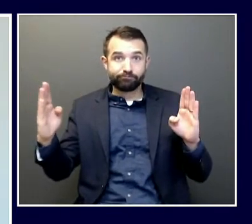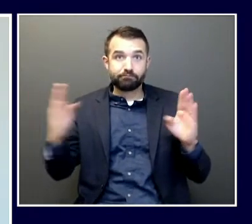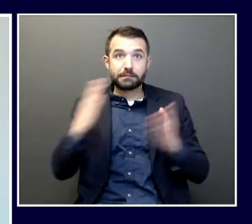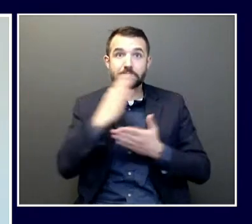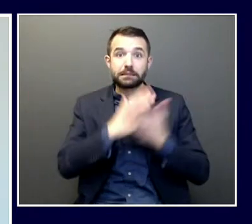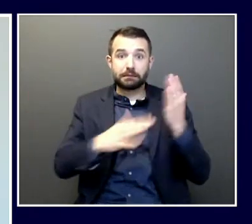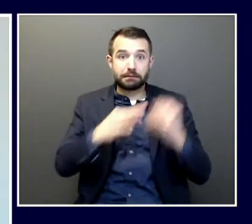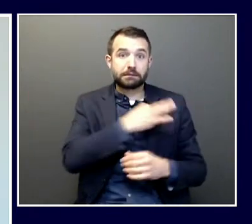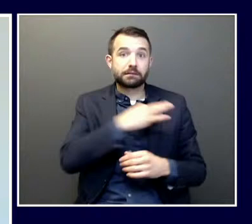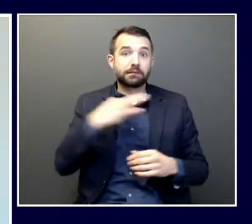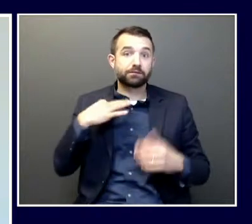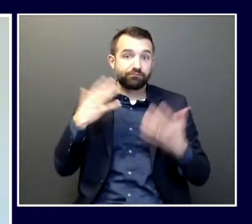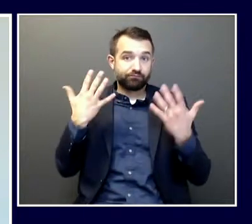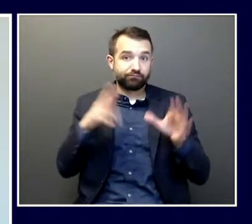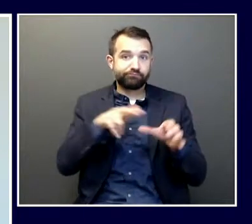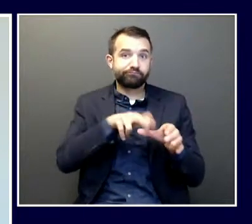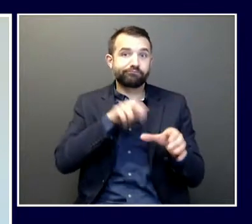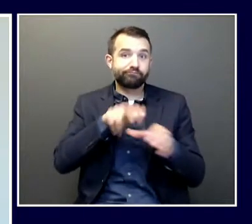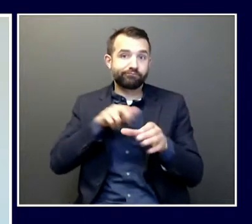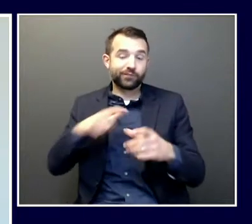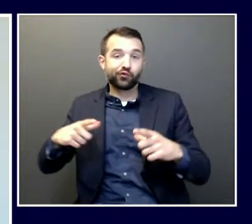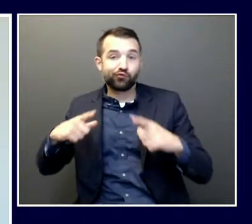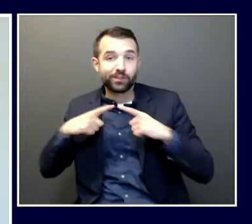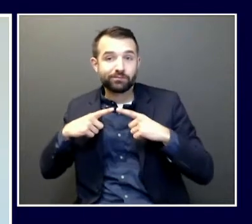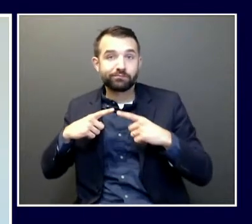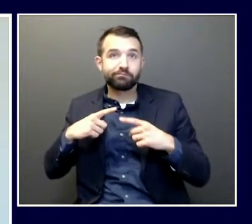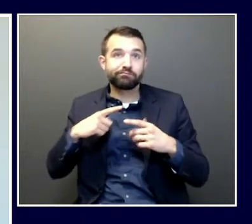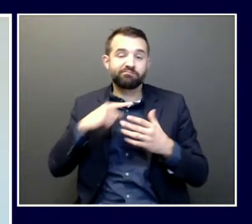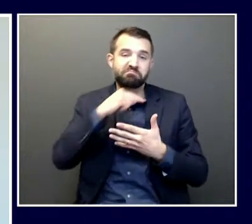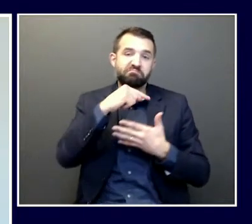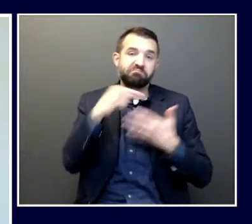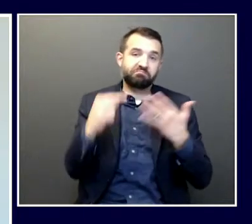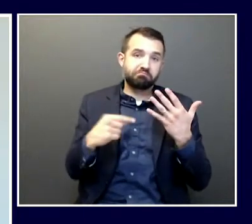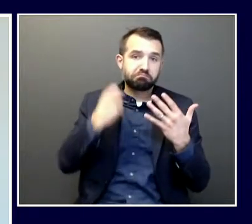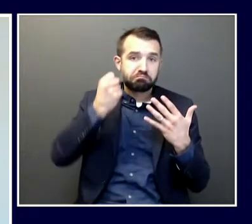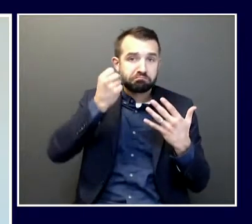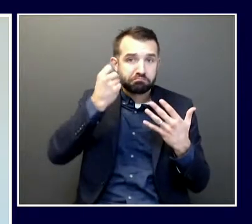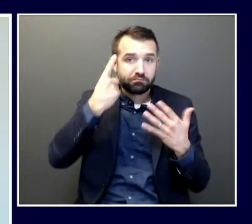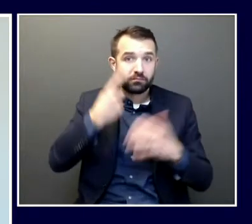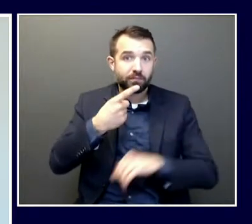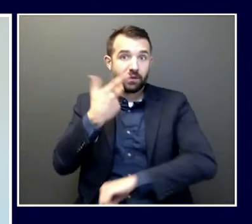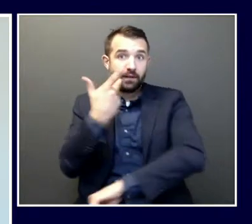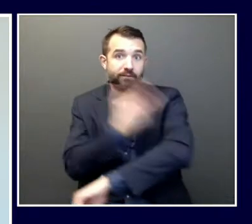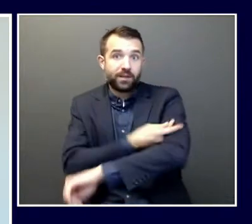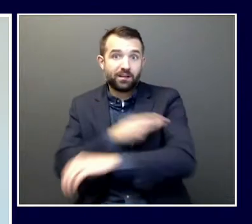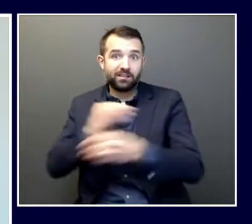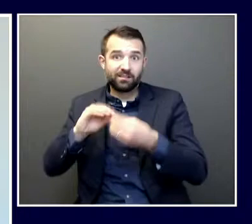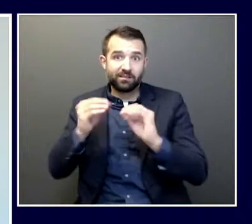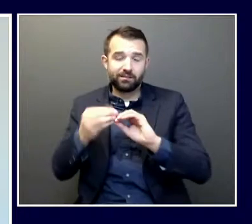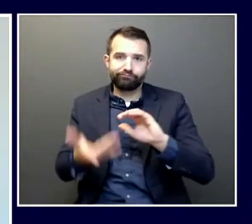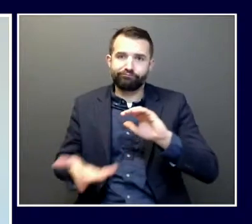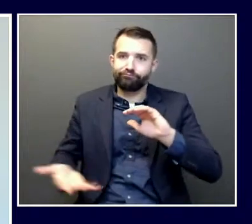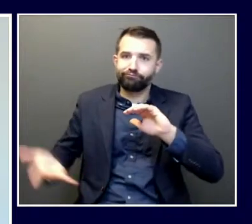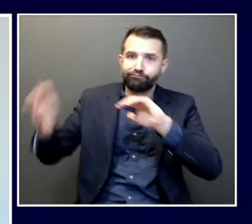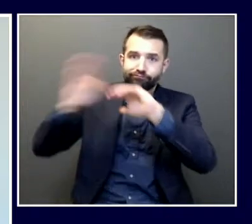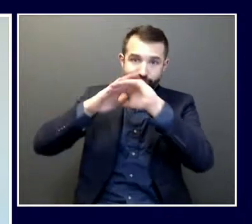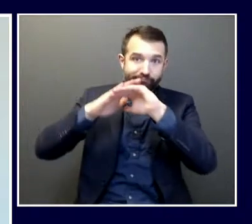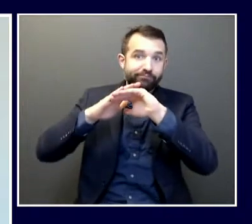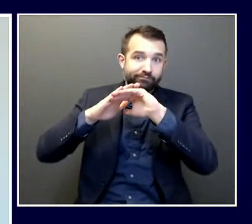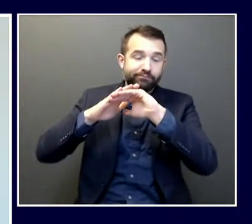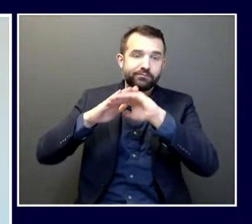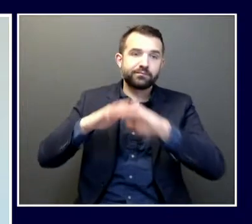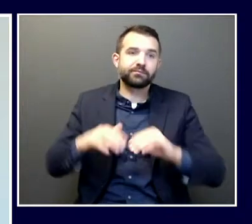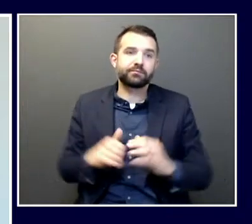also issued the final rule that adds COVID-19 to the set of vaccinations required of